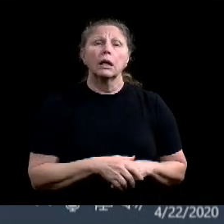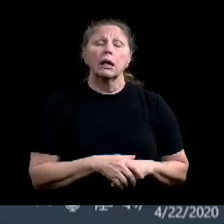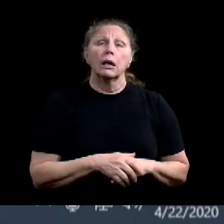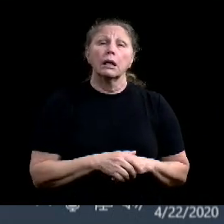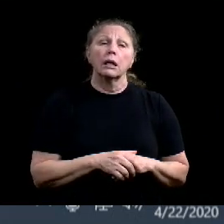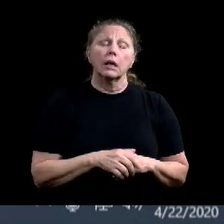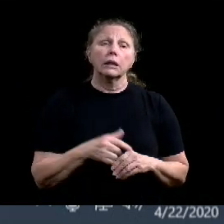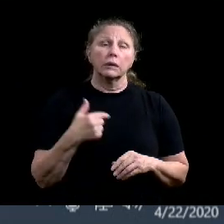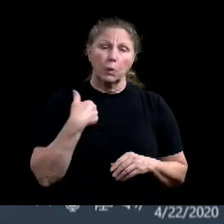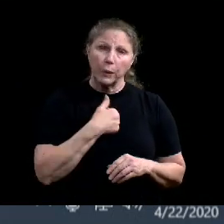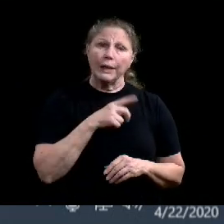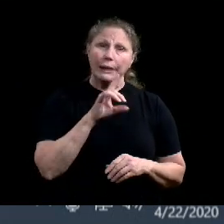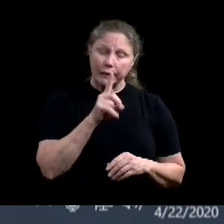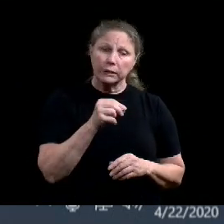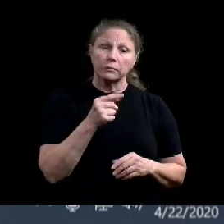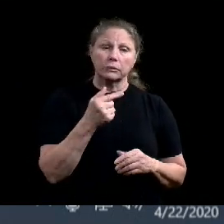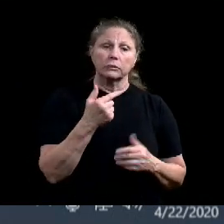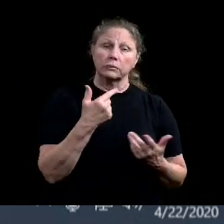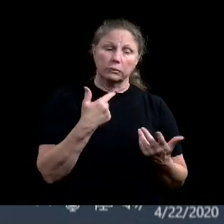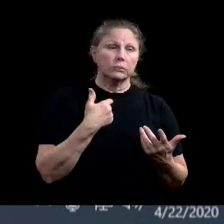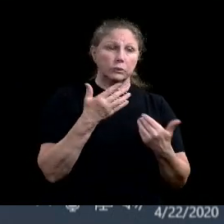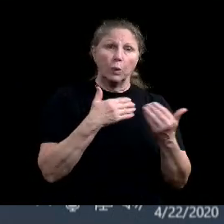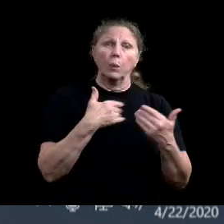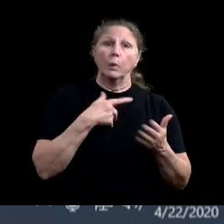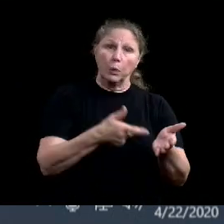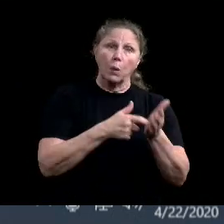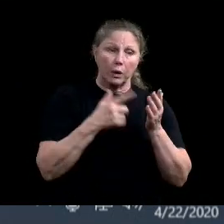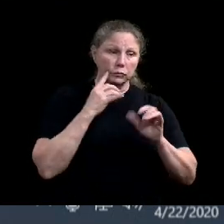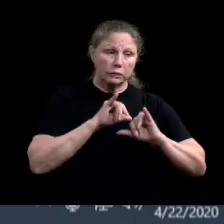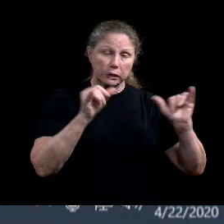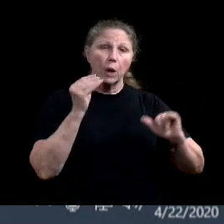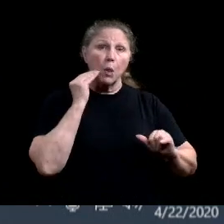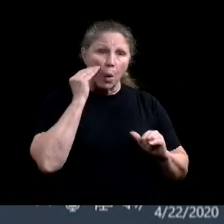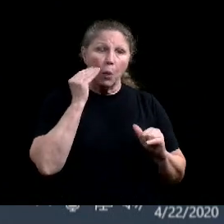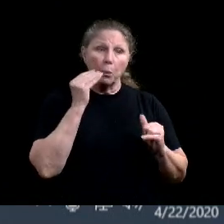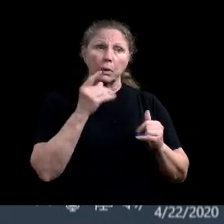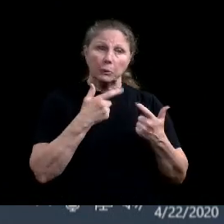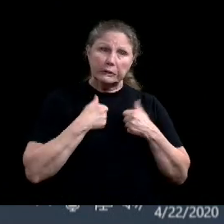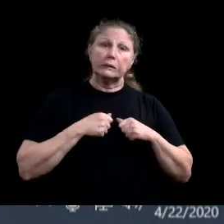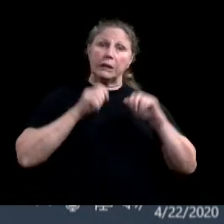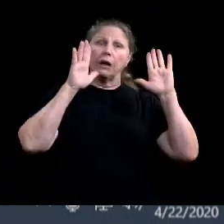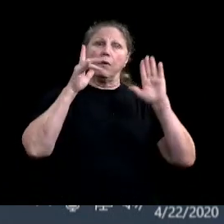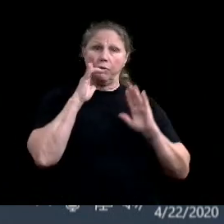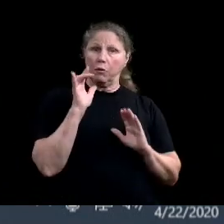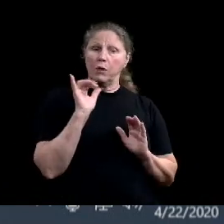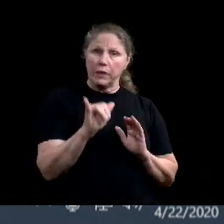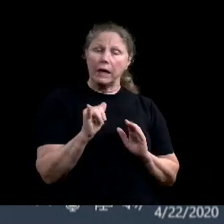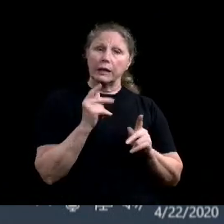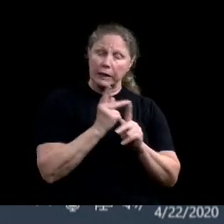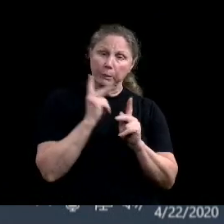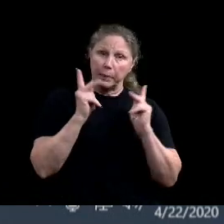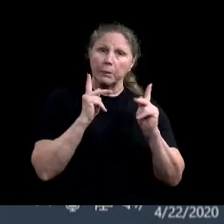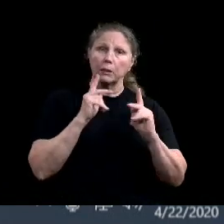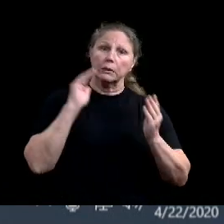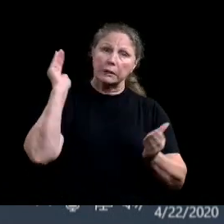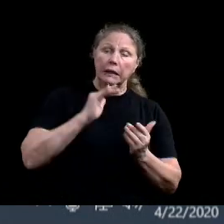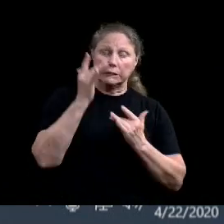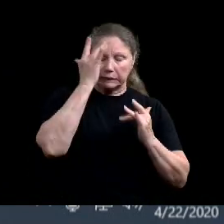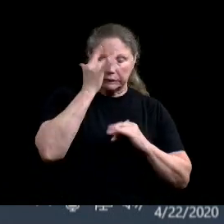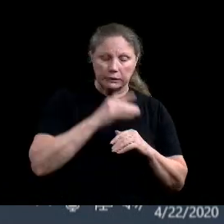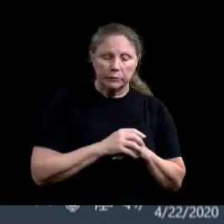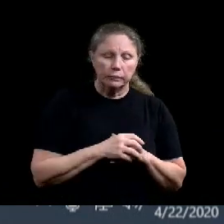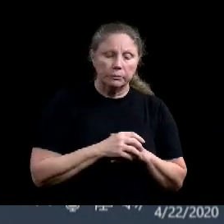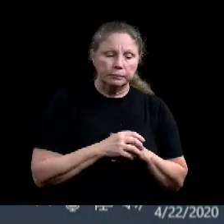is especially true for families that are tasked with homeschooling, as well as those that